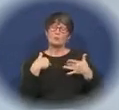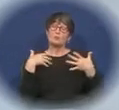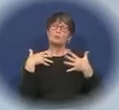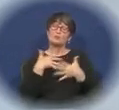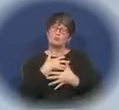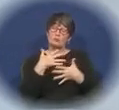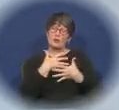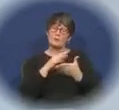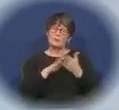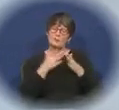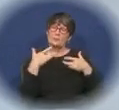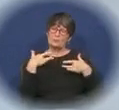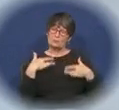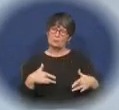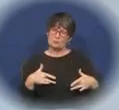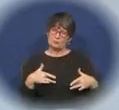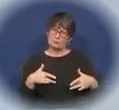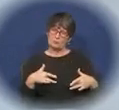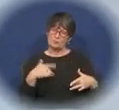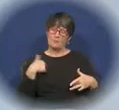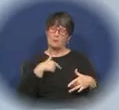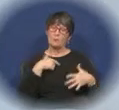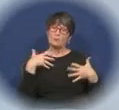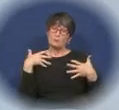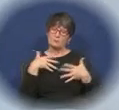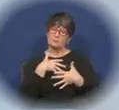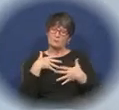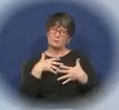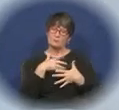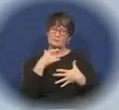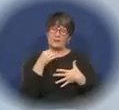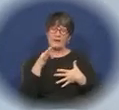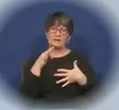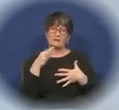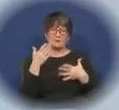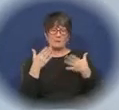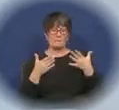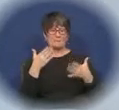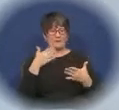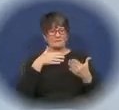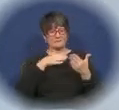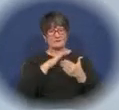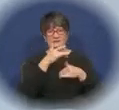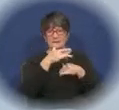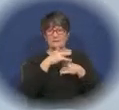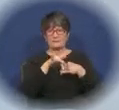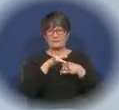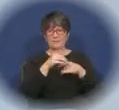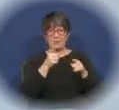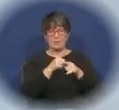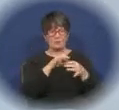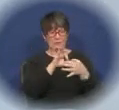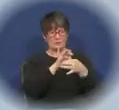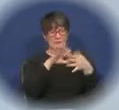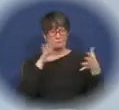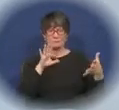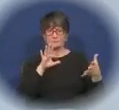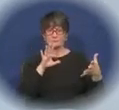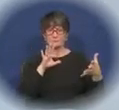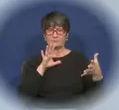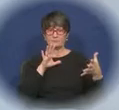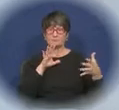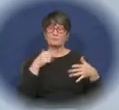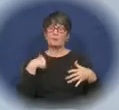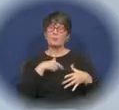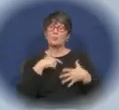becoming depressed. And we are afraid of the emptiness that we will face when we let go. We